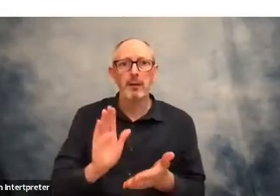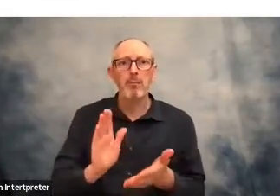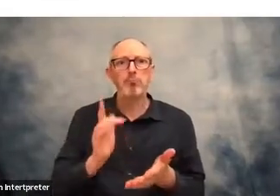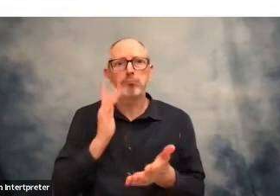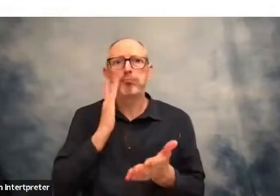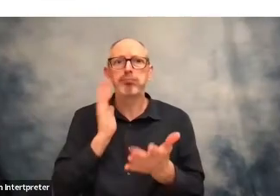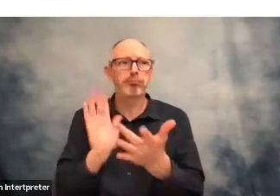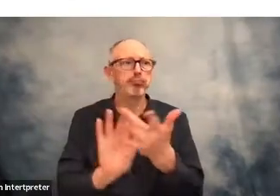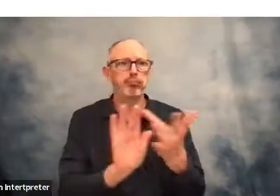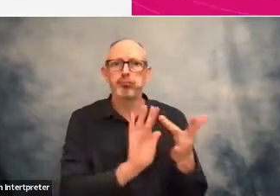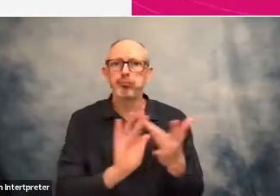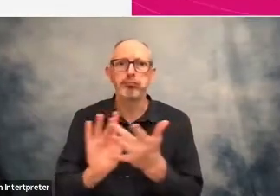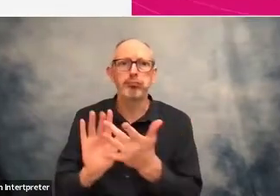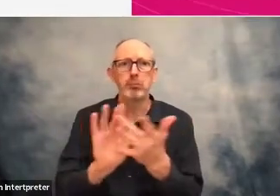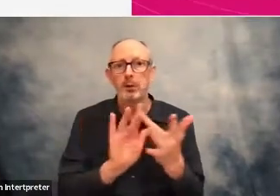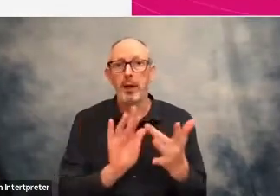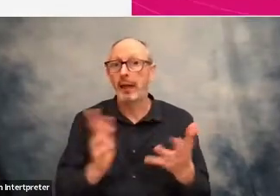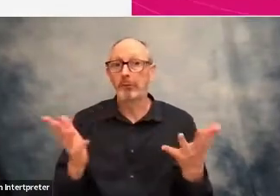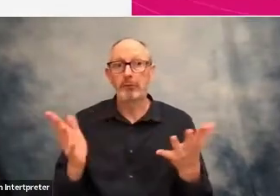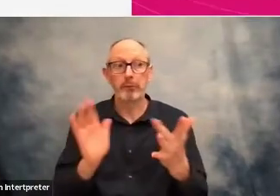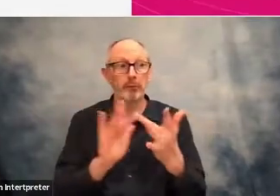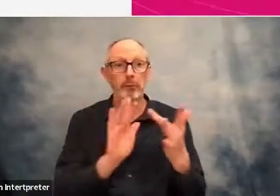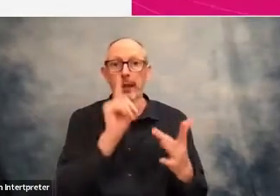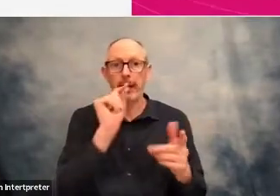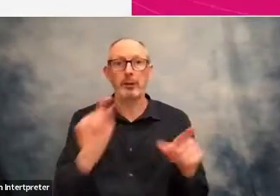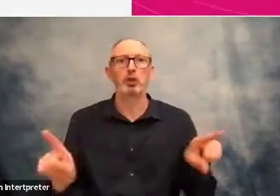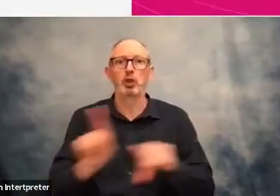you make today could genuinely change lives.